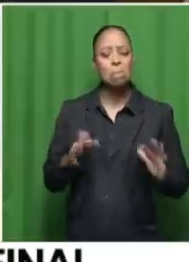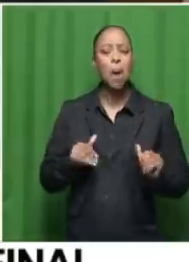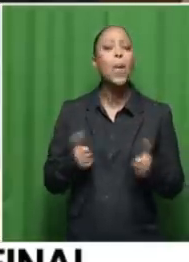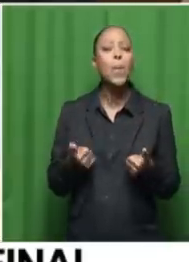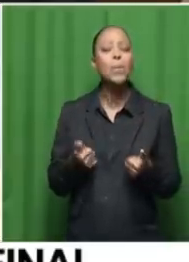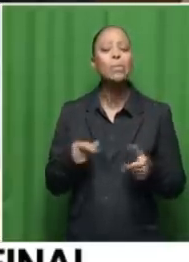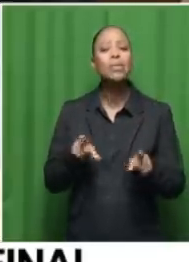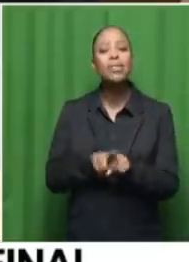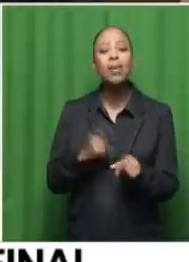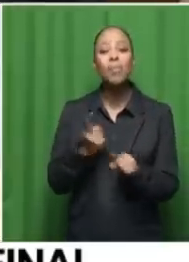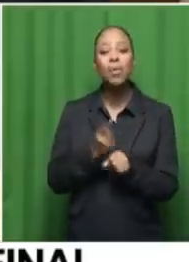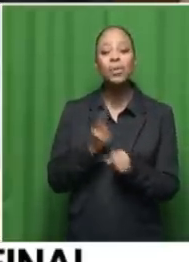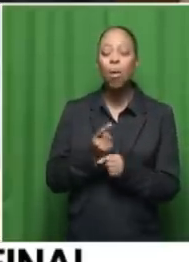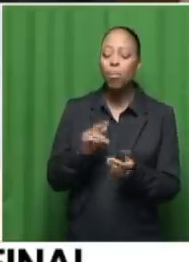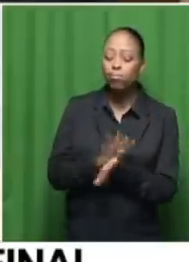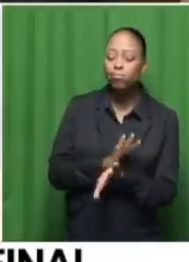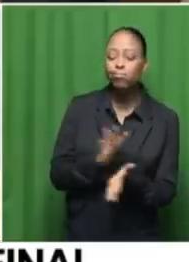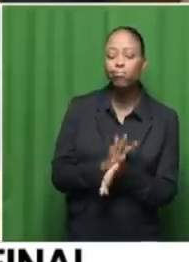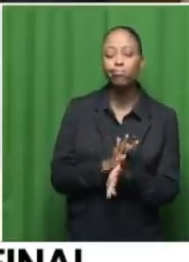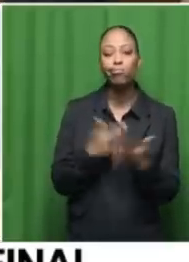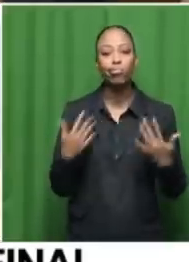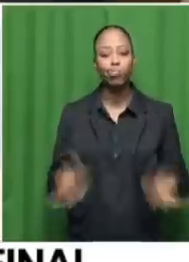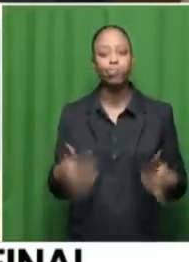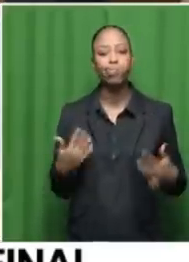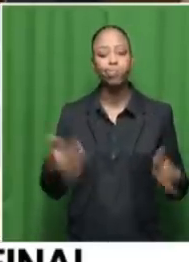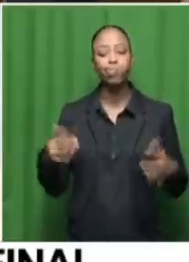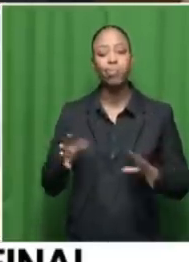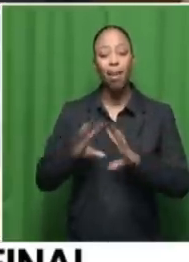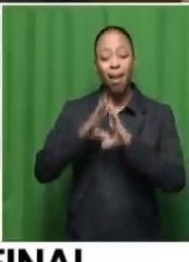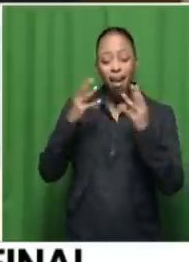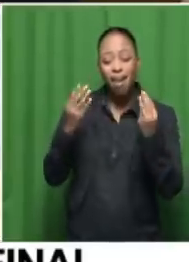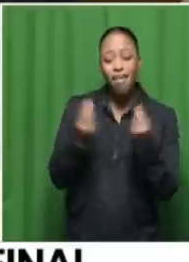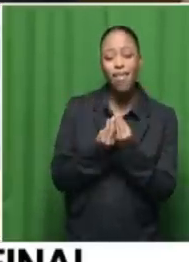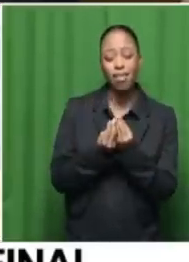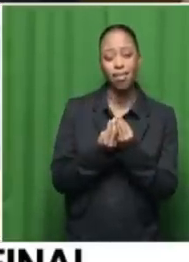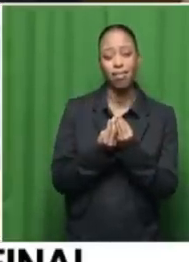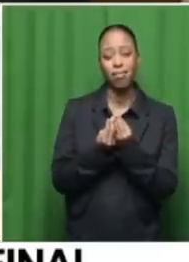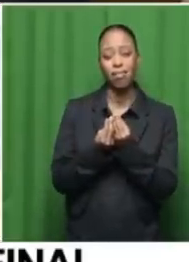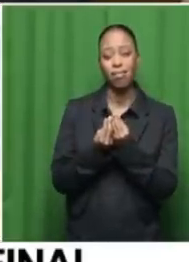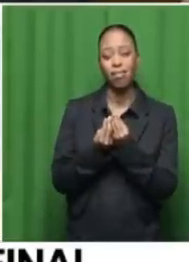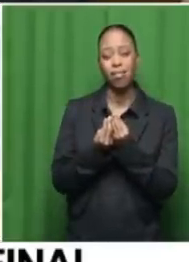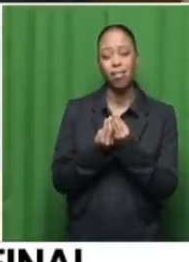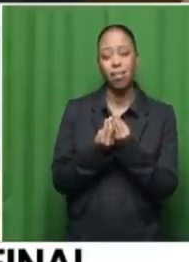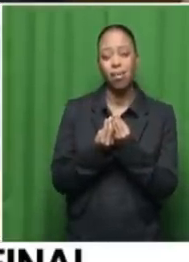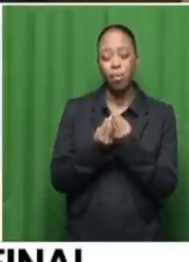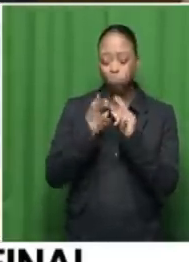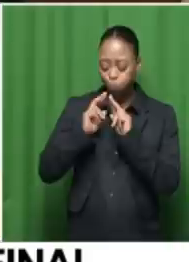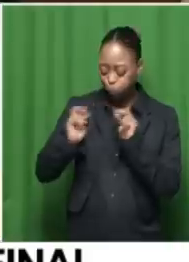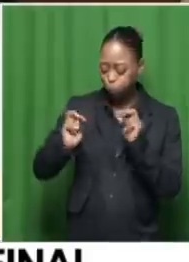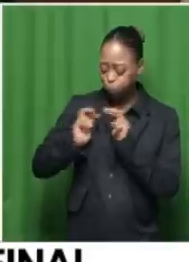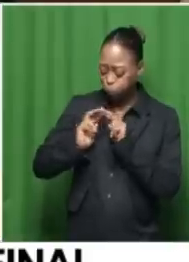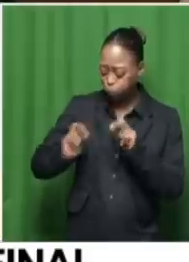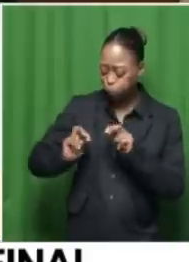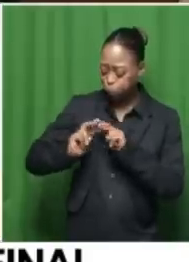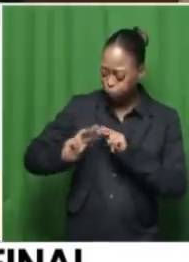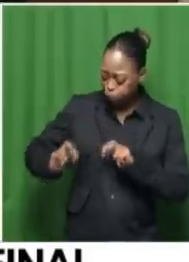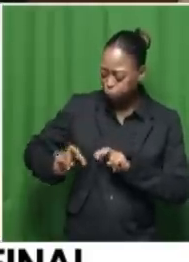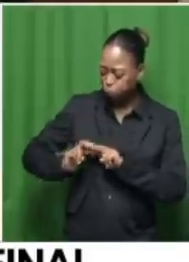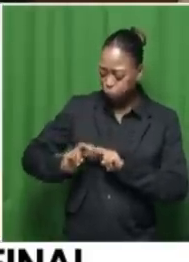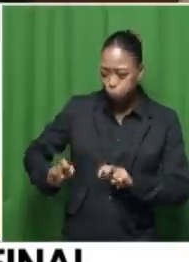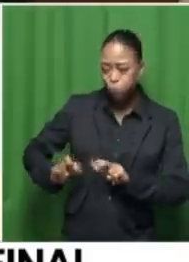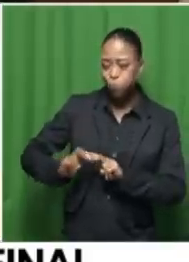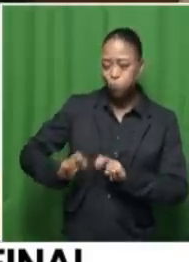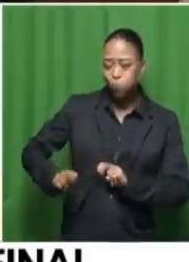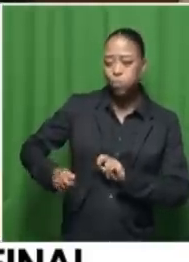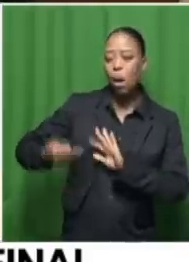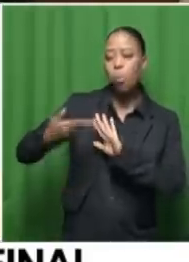We ought to be grateful that all of the dark corners of state capture have that are covered